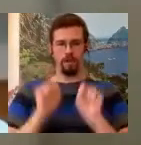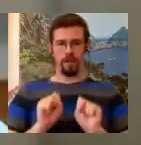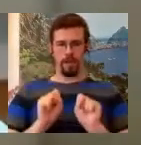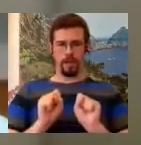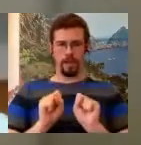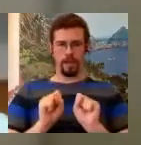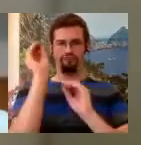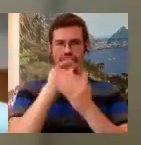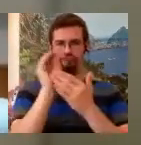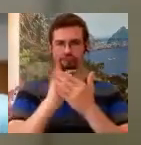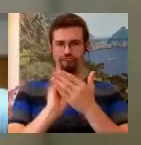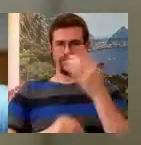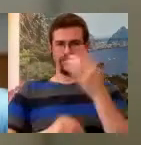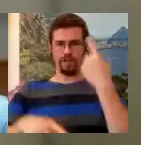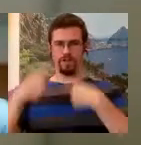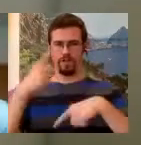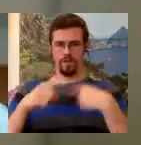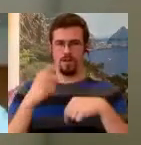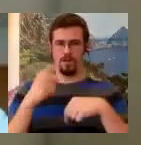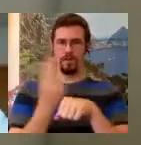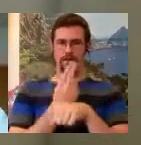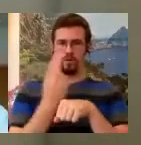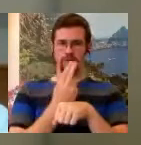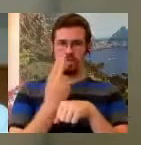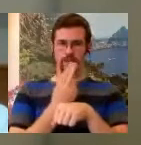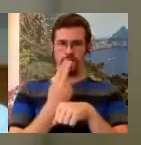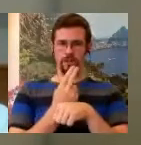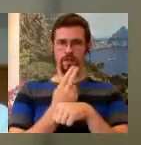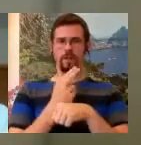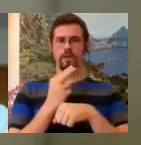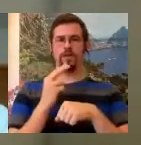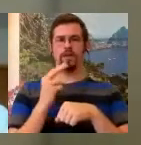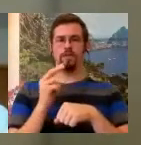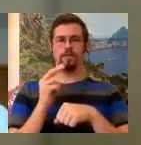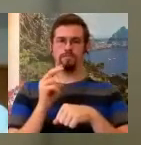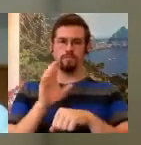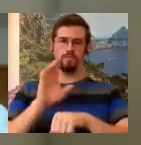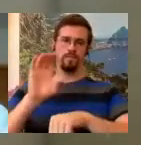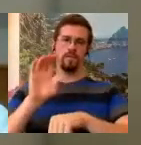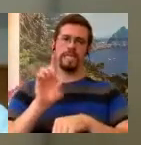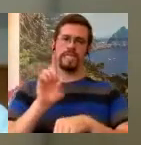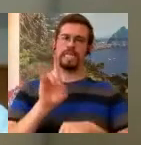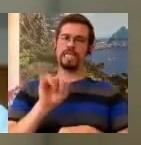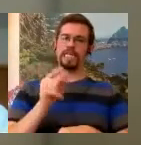signs using a digital editor.